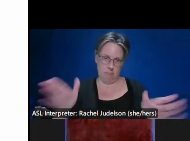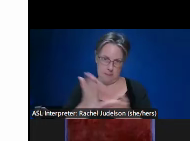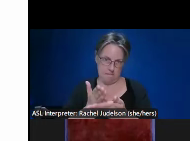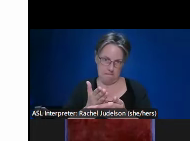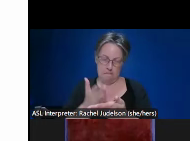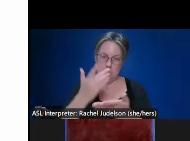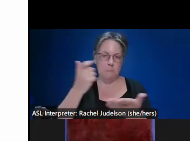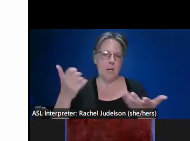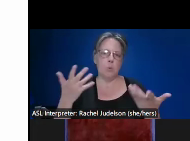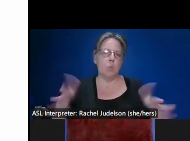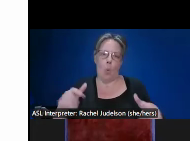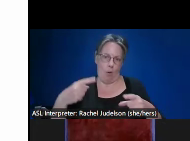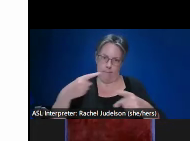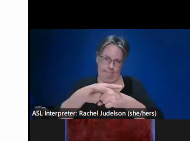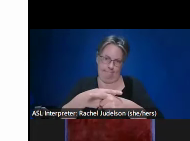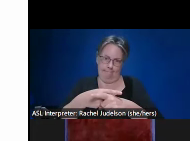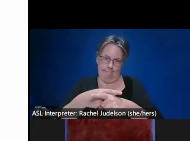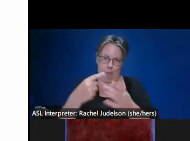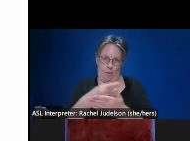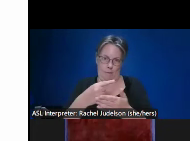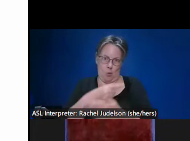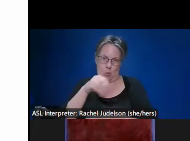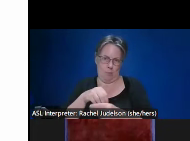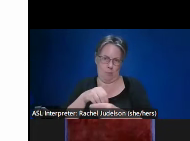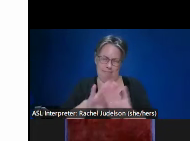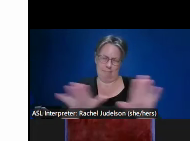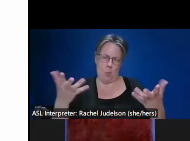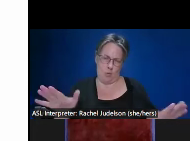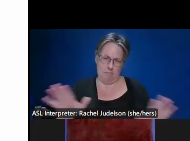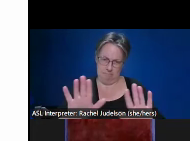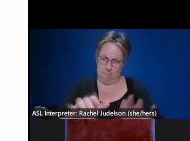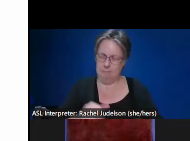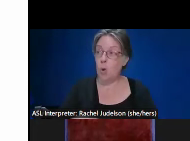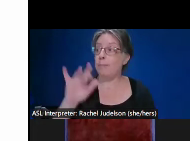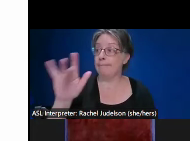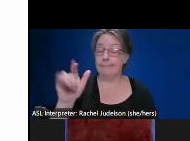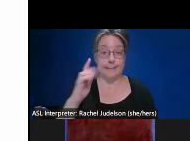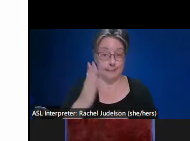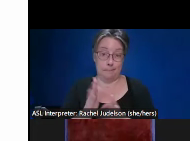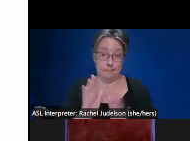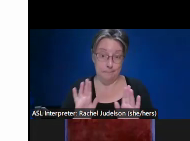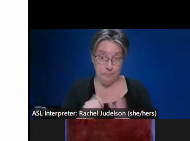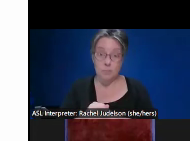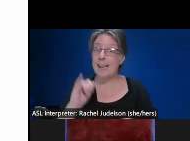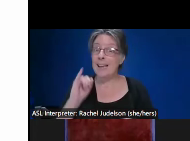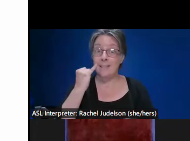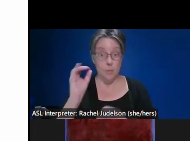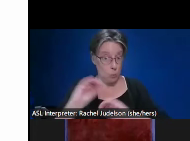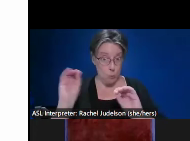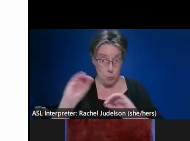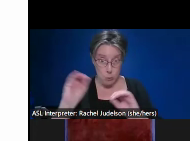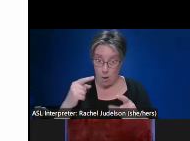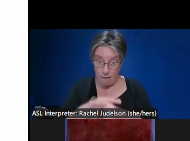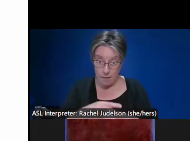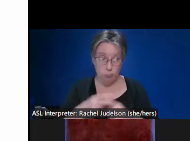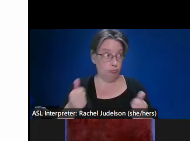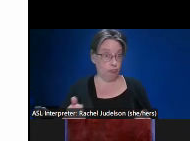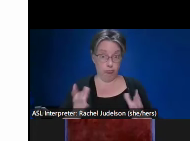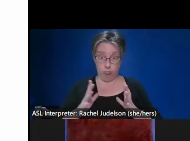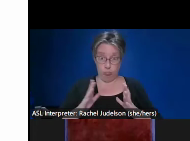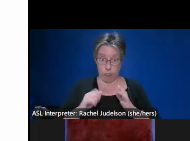want conflicted reviews in the pool. But assuming you do not have a conflict of interest,